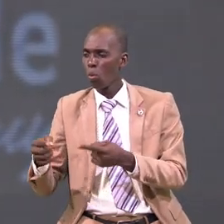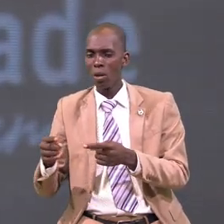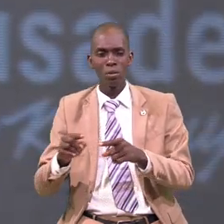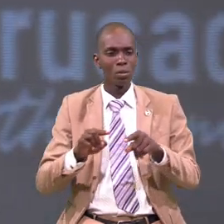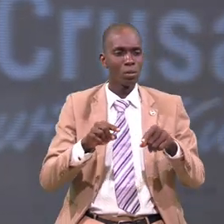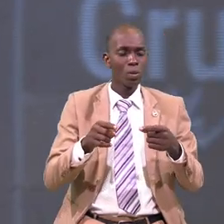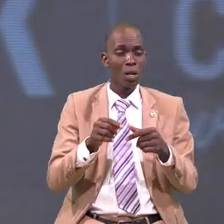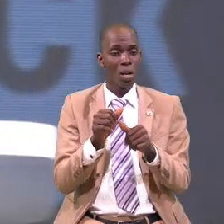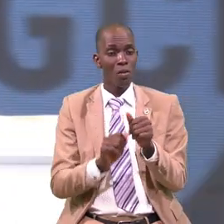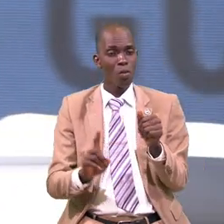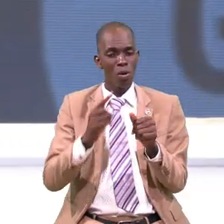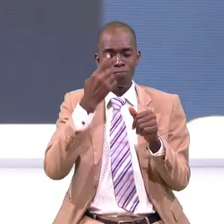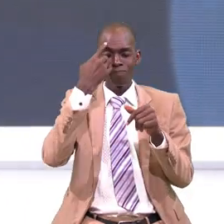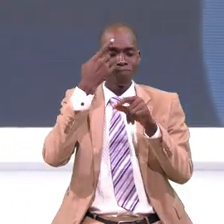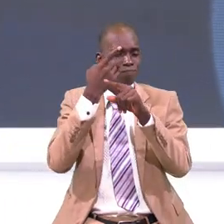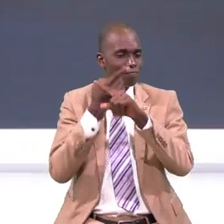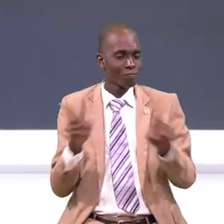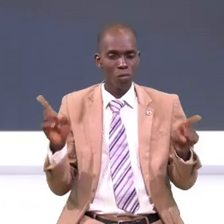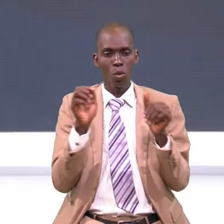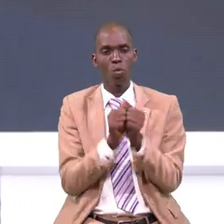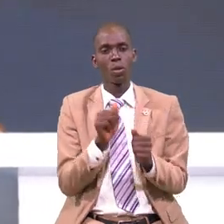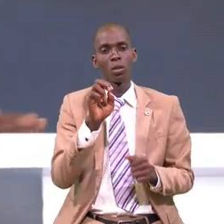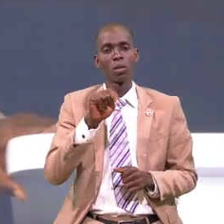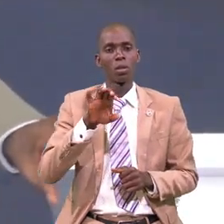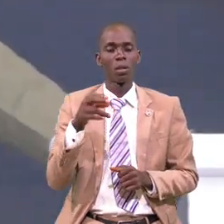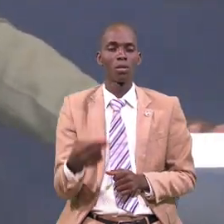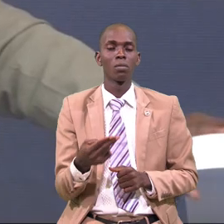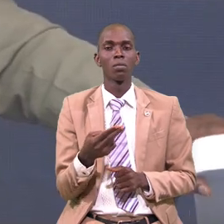everybody disagreed with him.